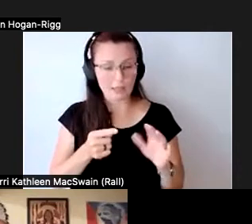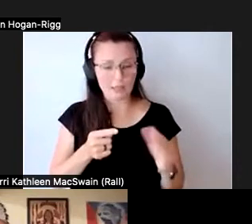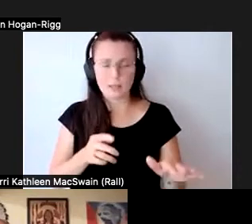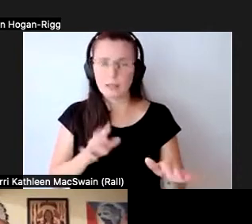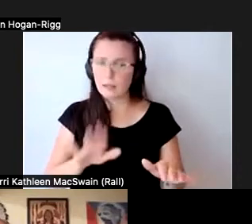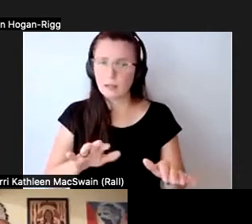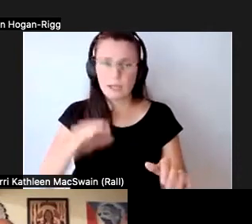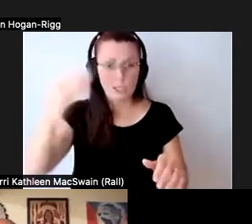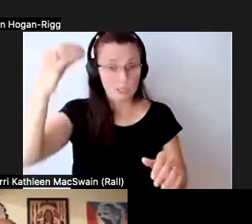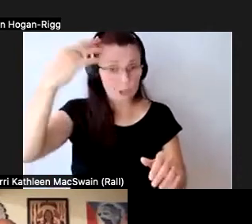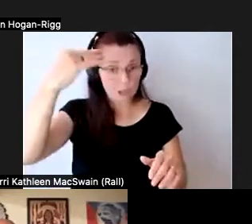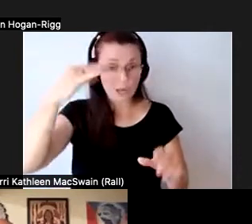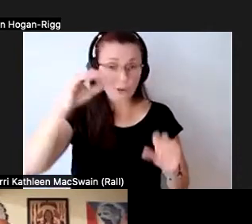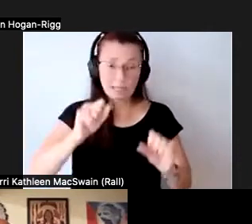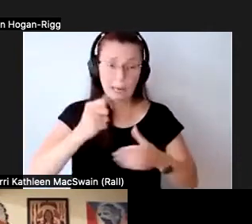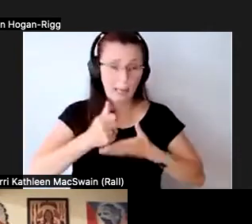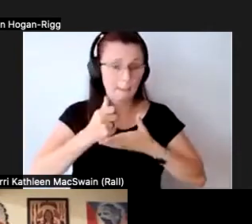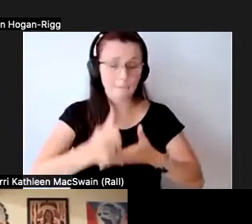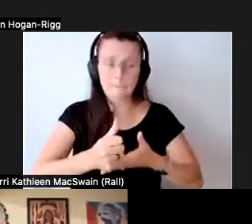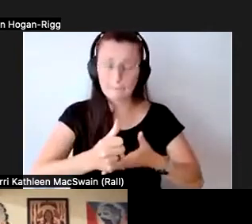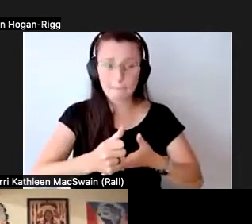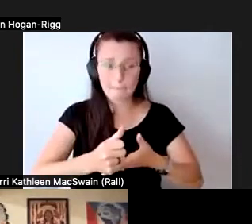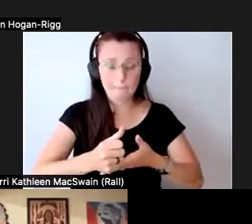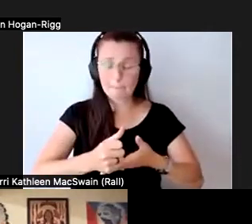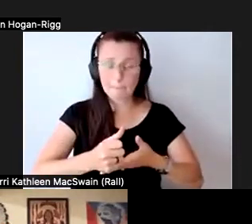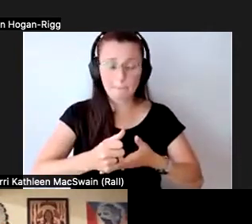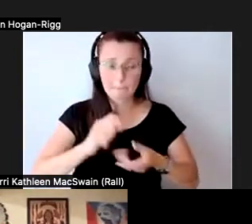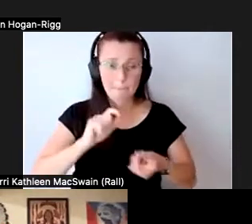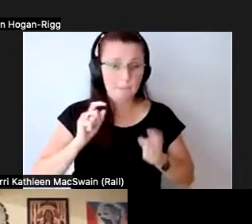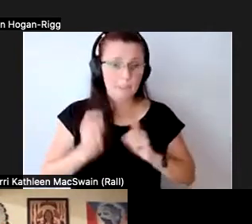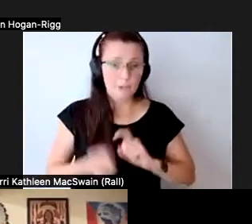lives in a way that most of us take for granted.